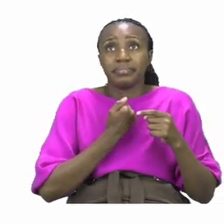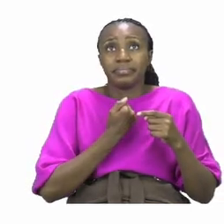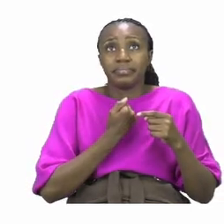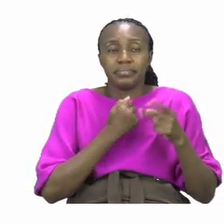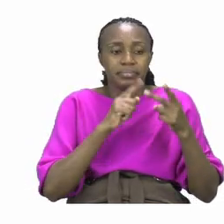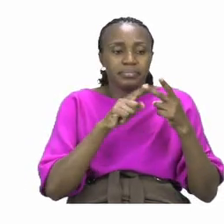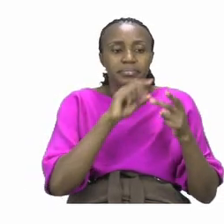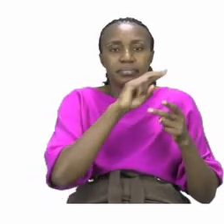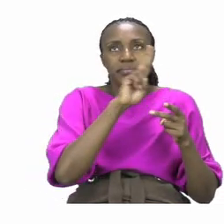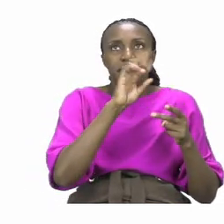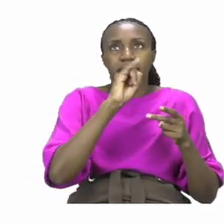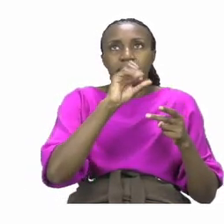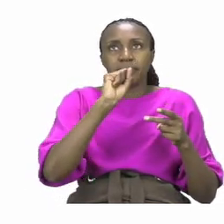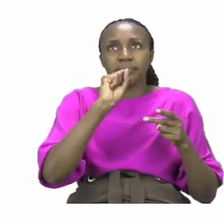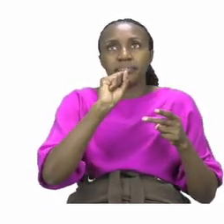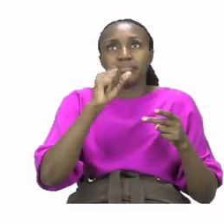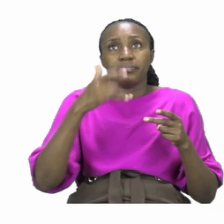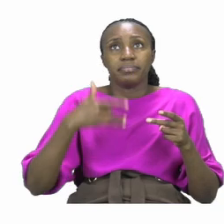his,